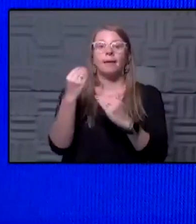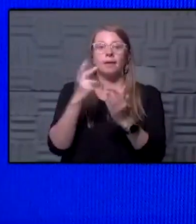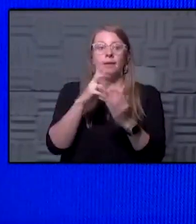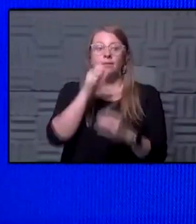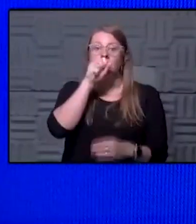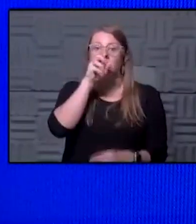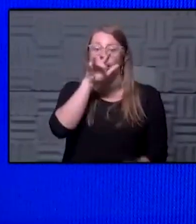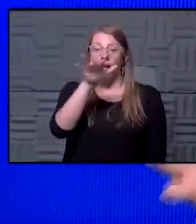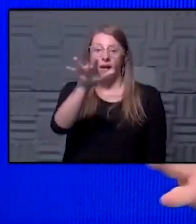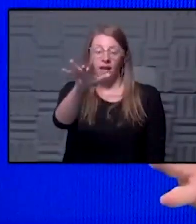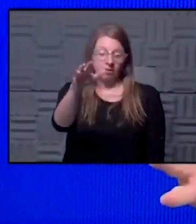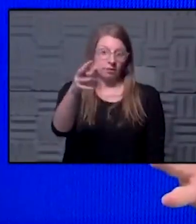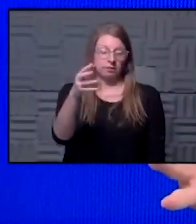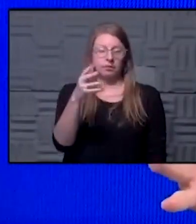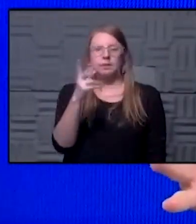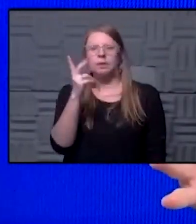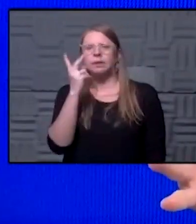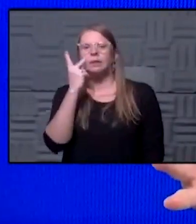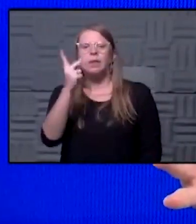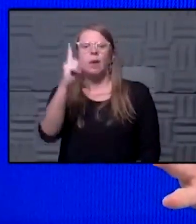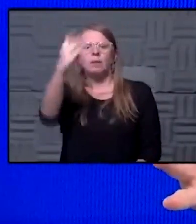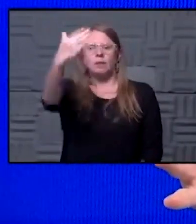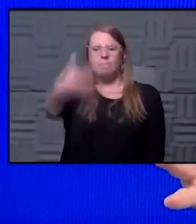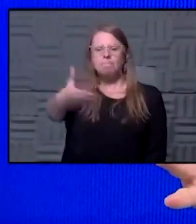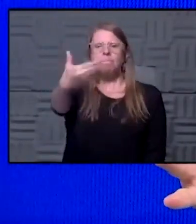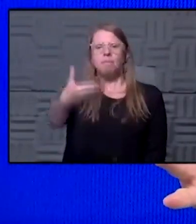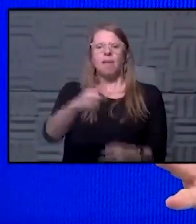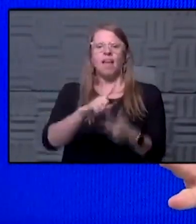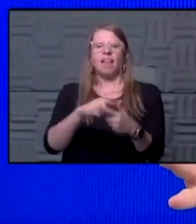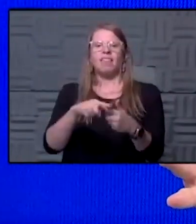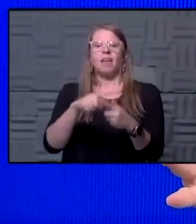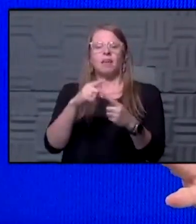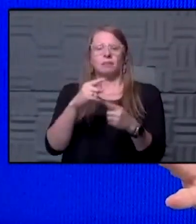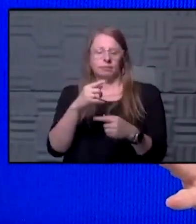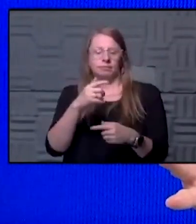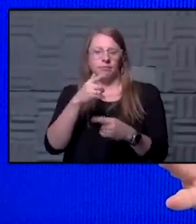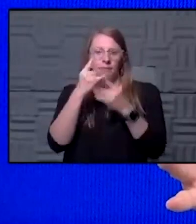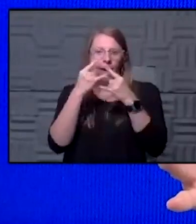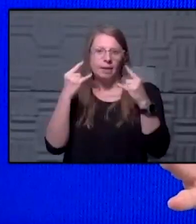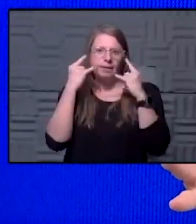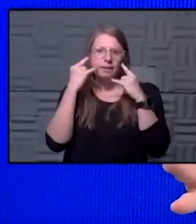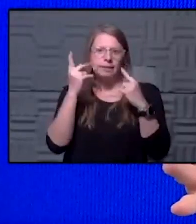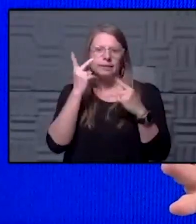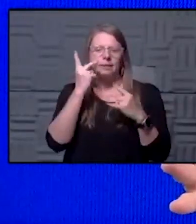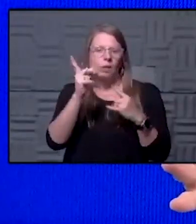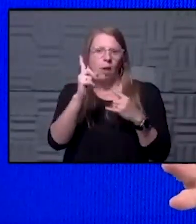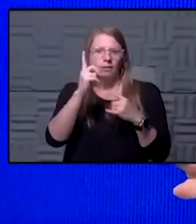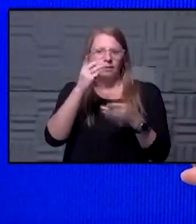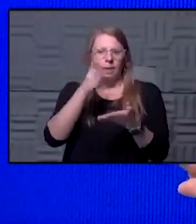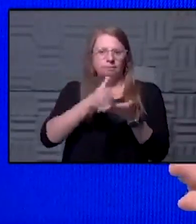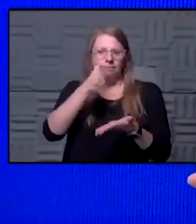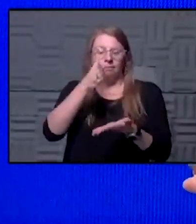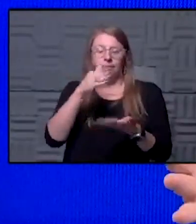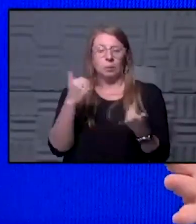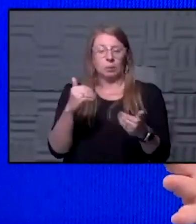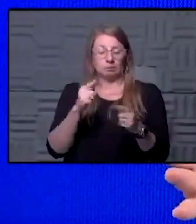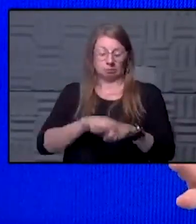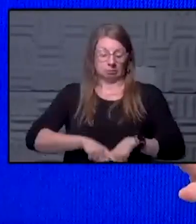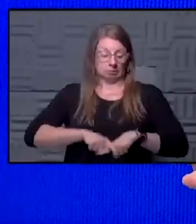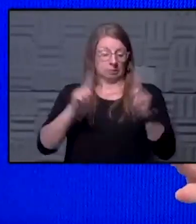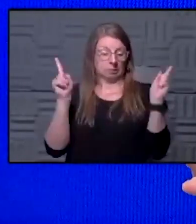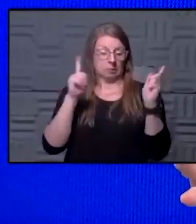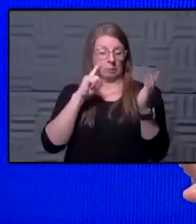breath cloud, see where it is. Then put a mask on and see where it is. You're going to tell it's a heck of a